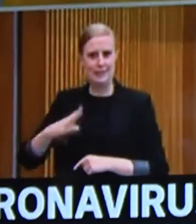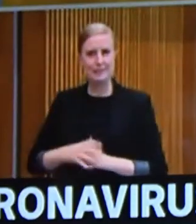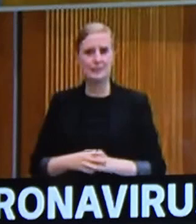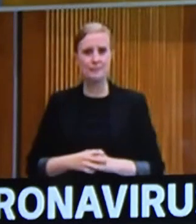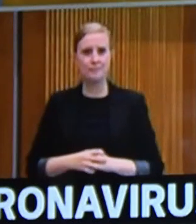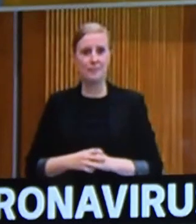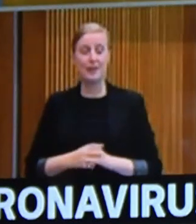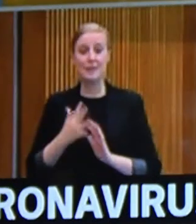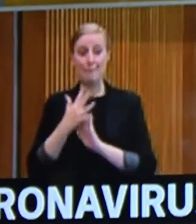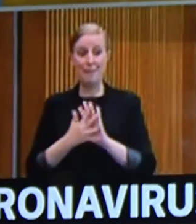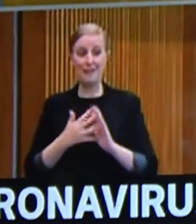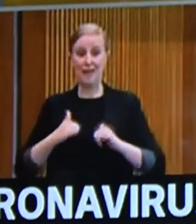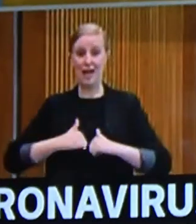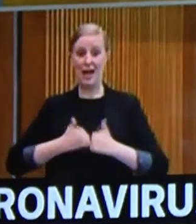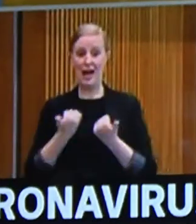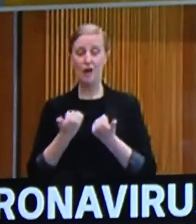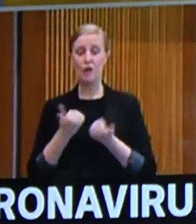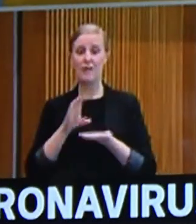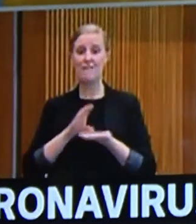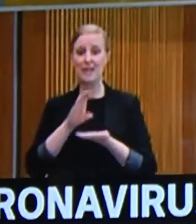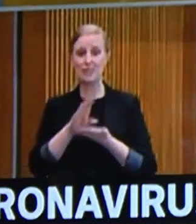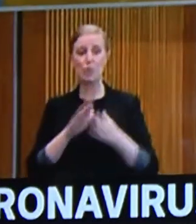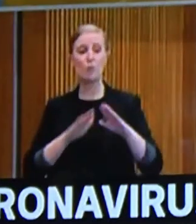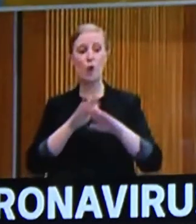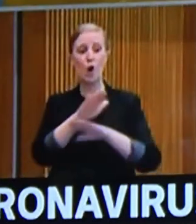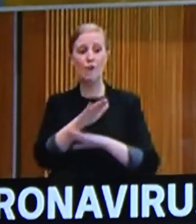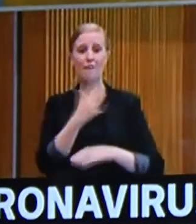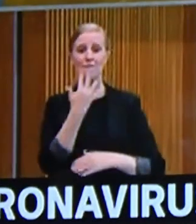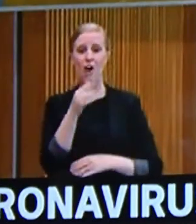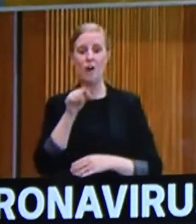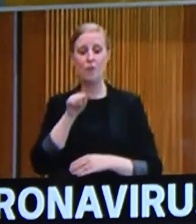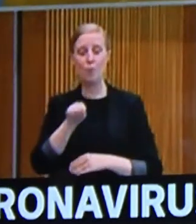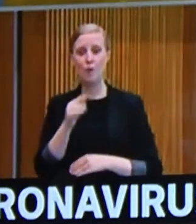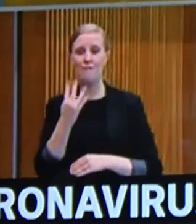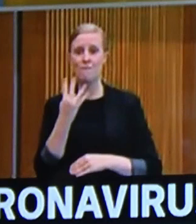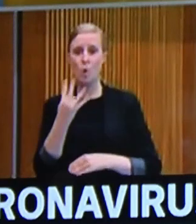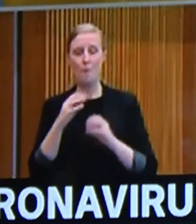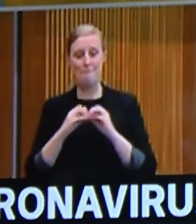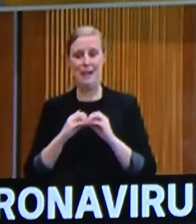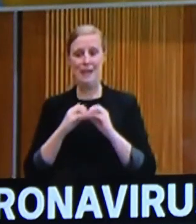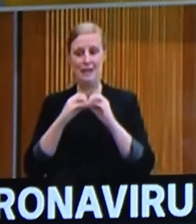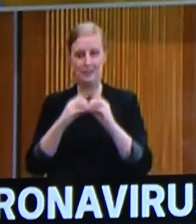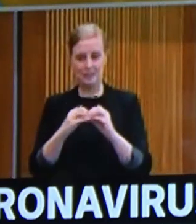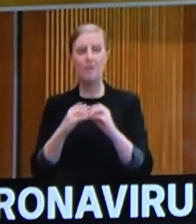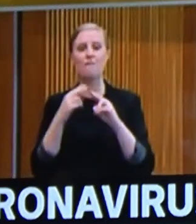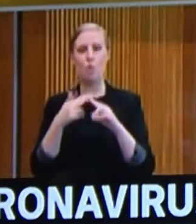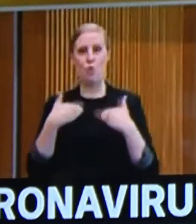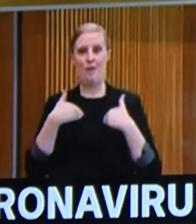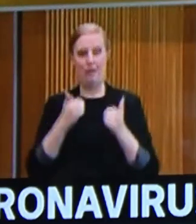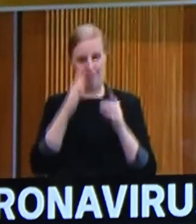additional investment to over $5.4 billion within the health sector. Just on